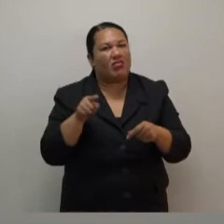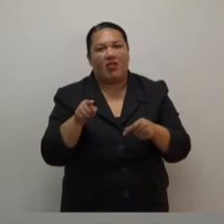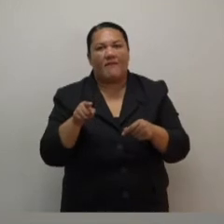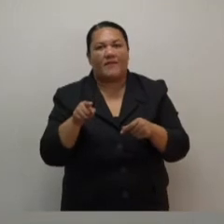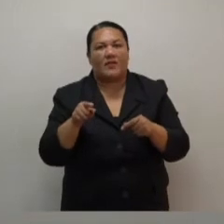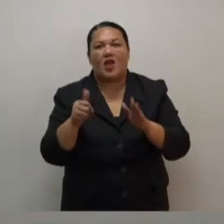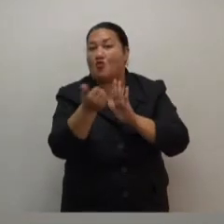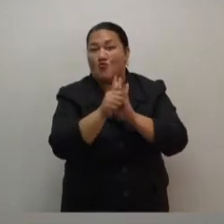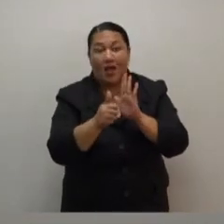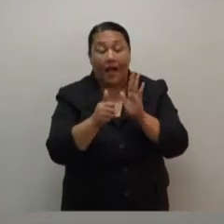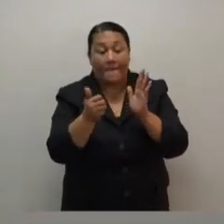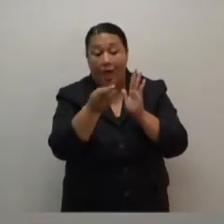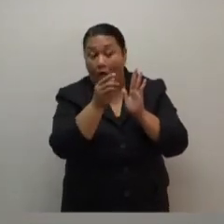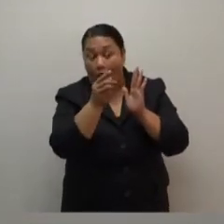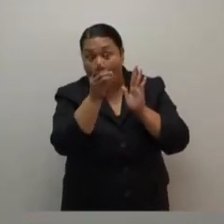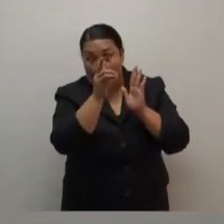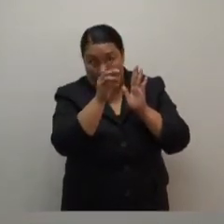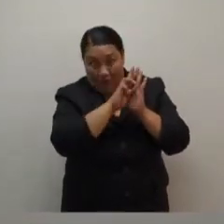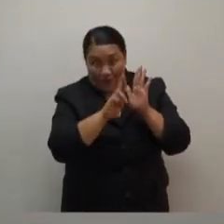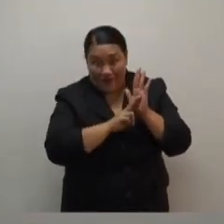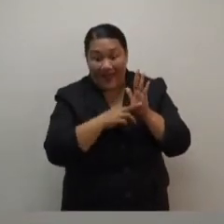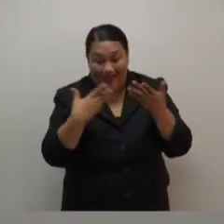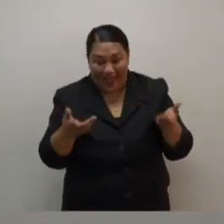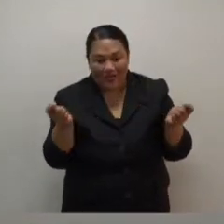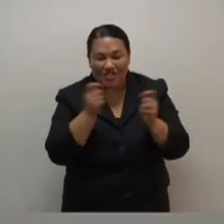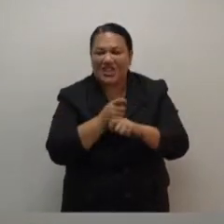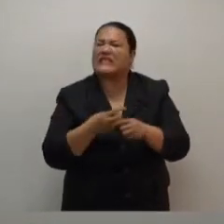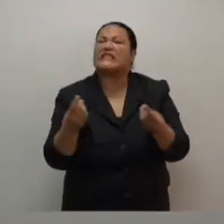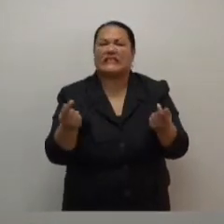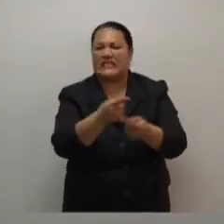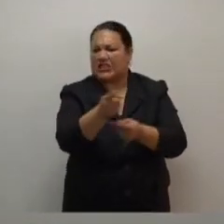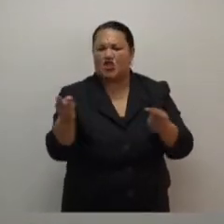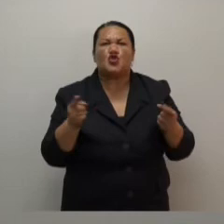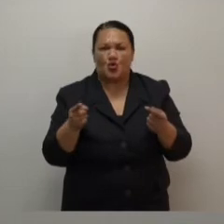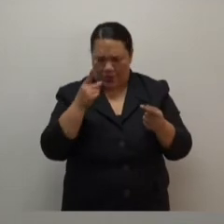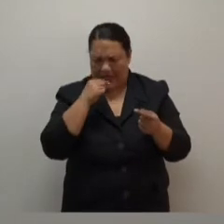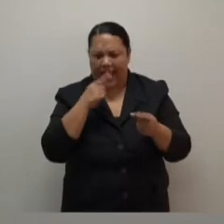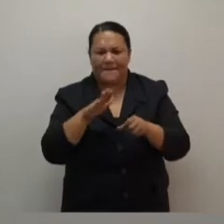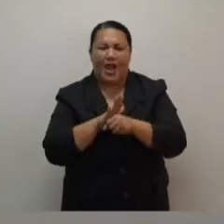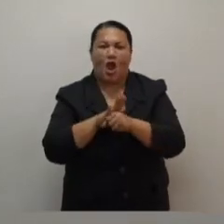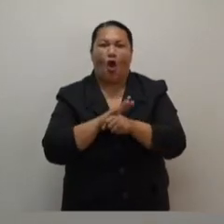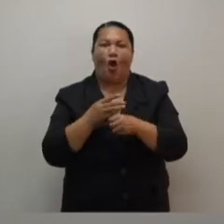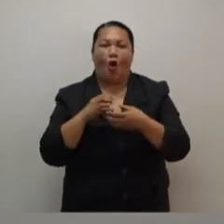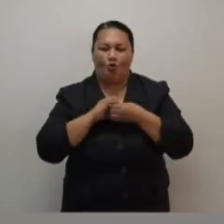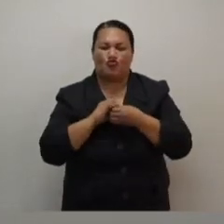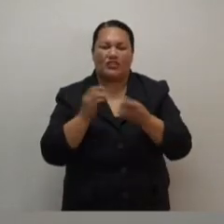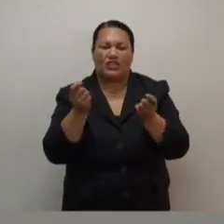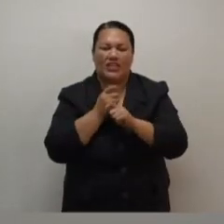birth certificate, should you wish to change your name. Now, the application for the change of